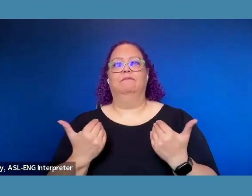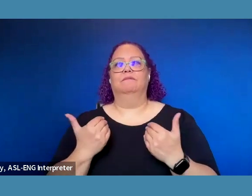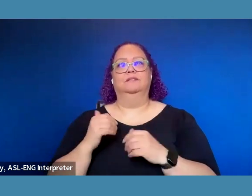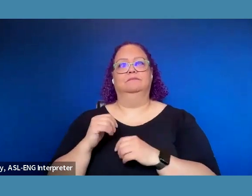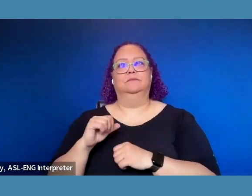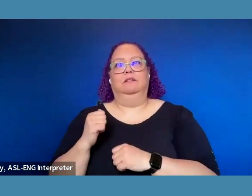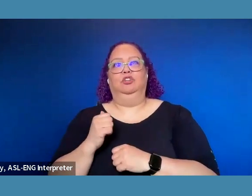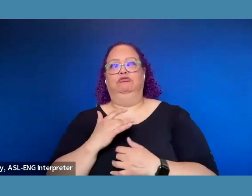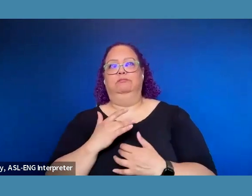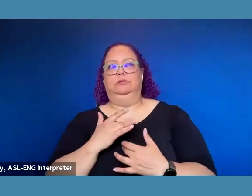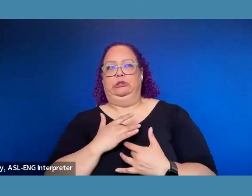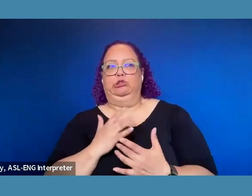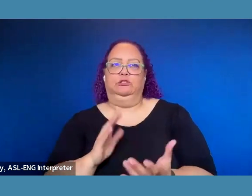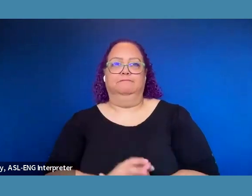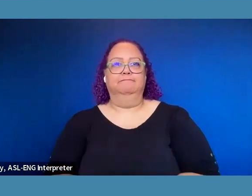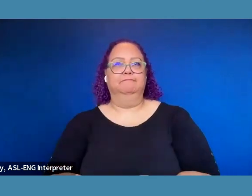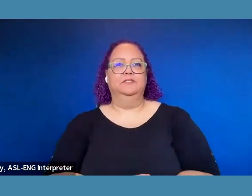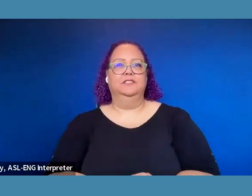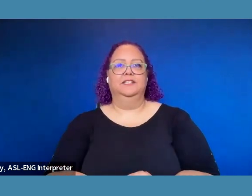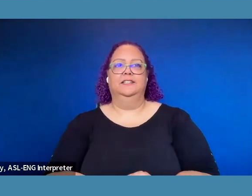concerns.